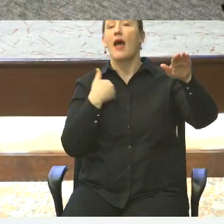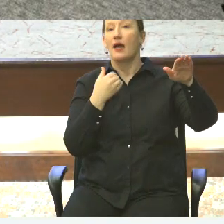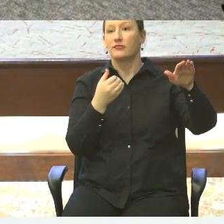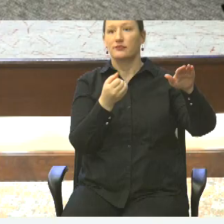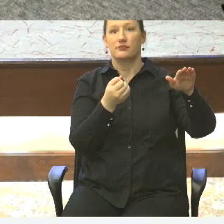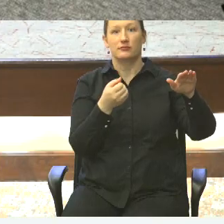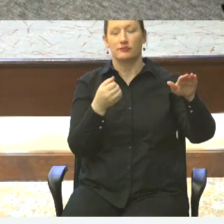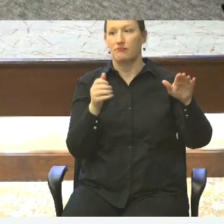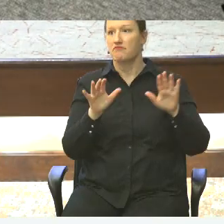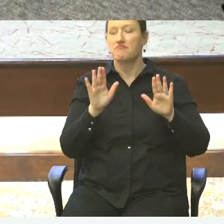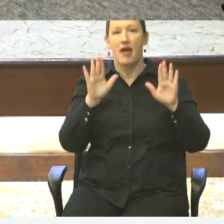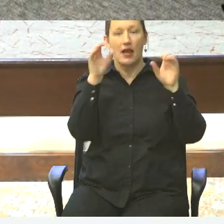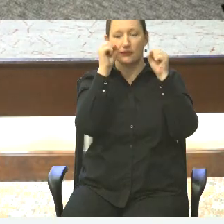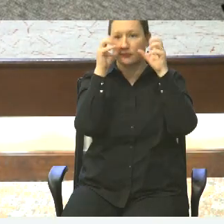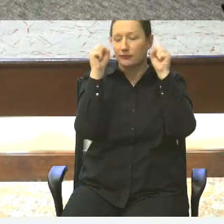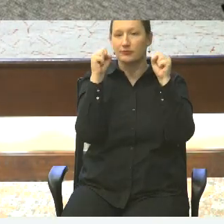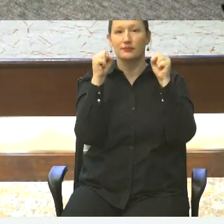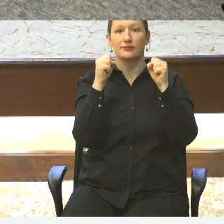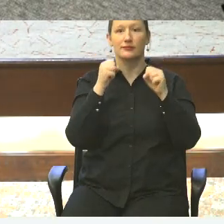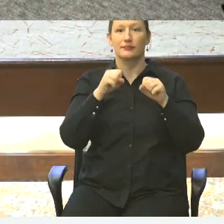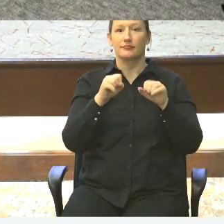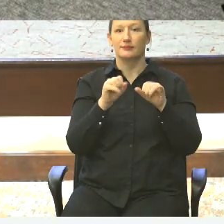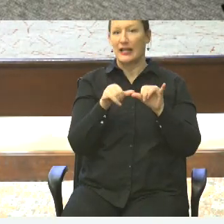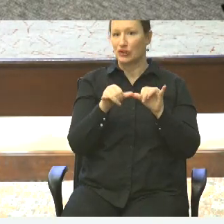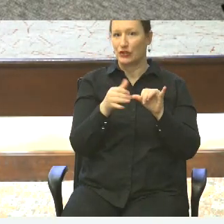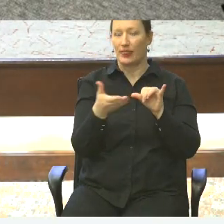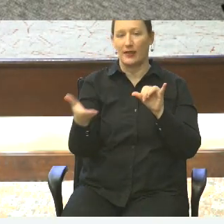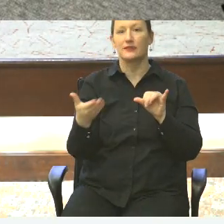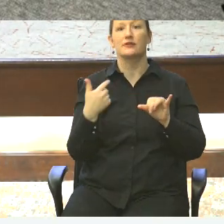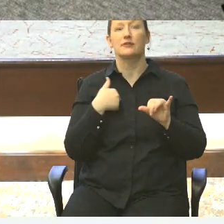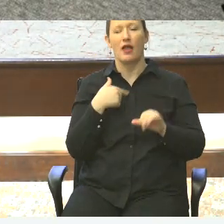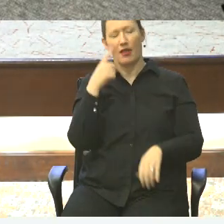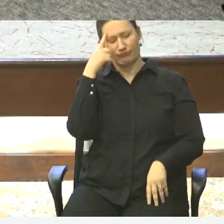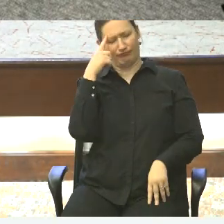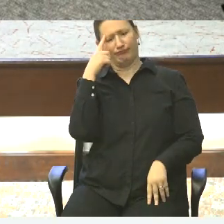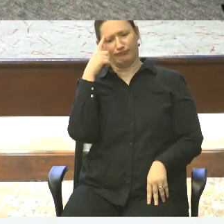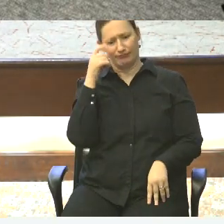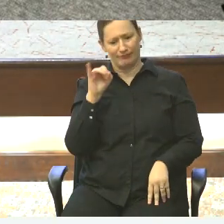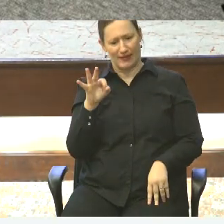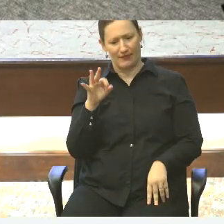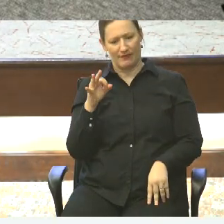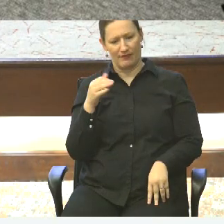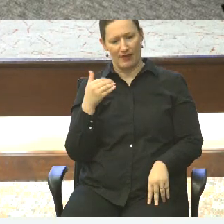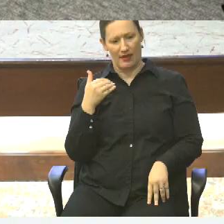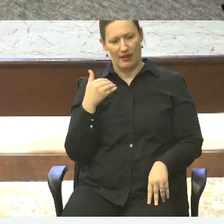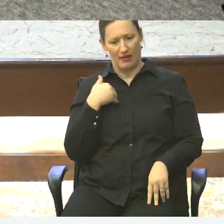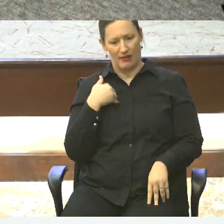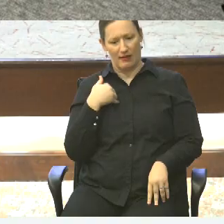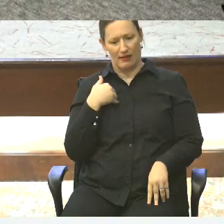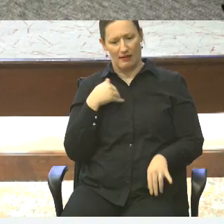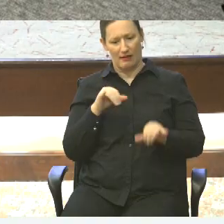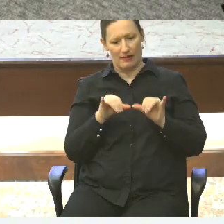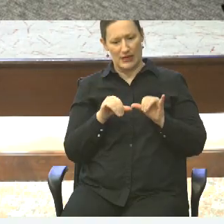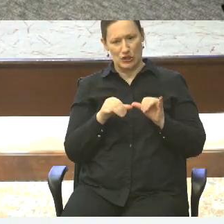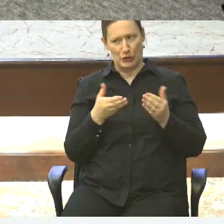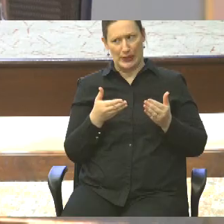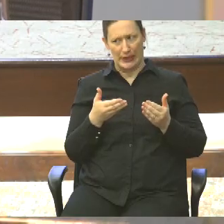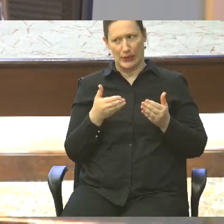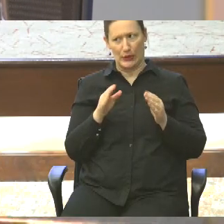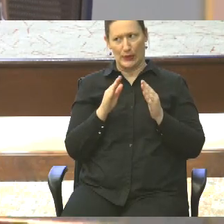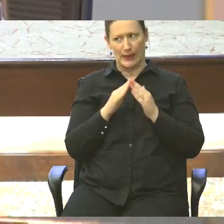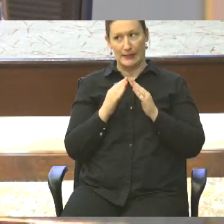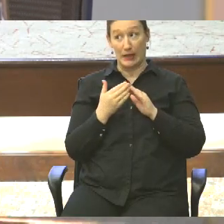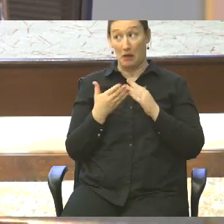amazing engineering things. And I was just thinking, if there was an engineer in town who could help us with